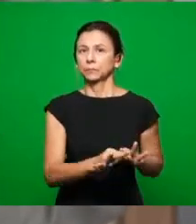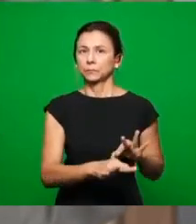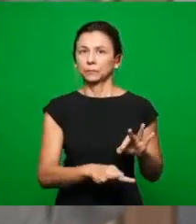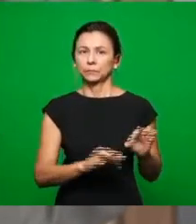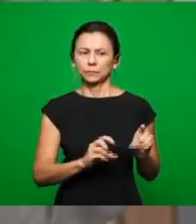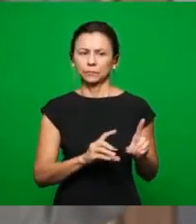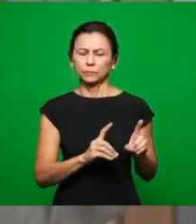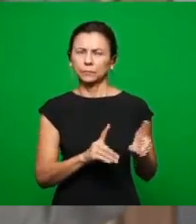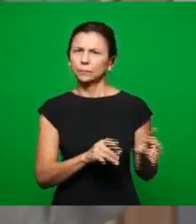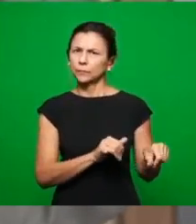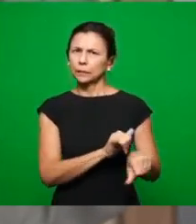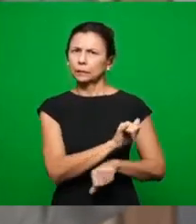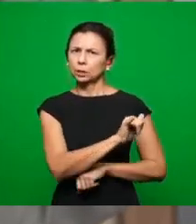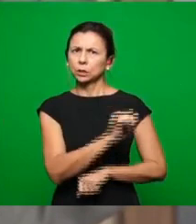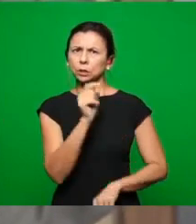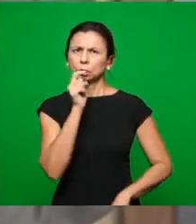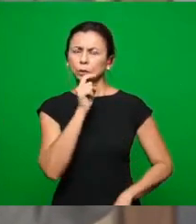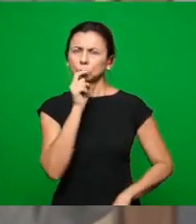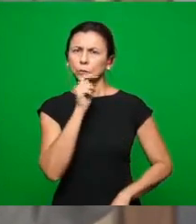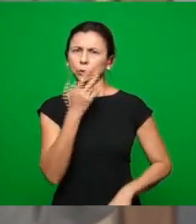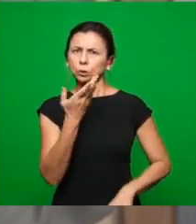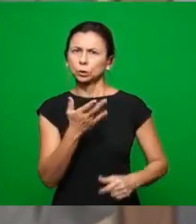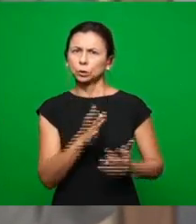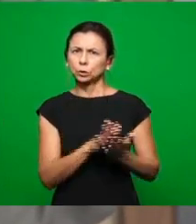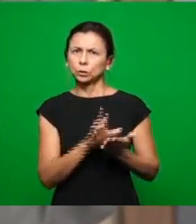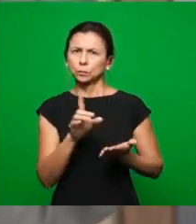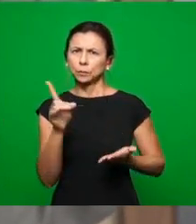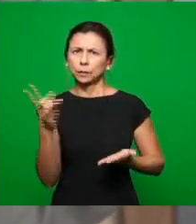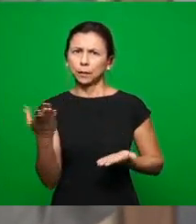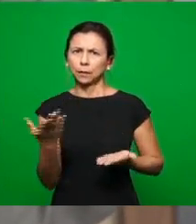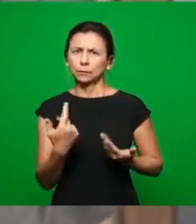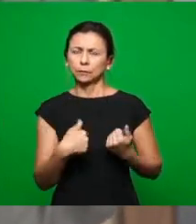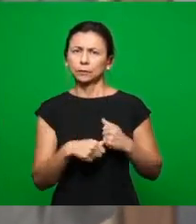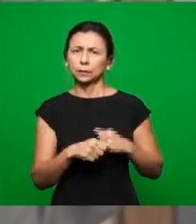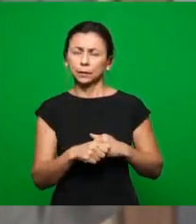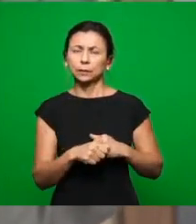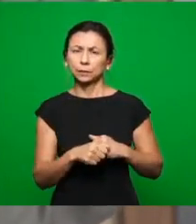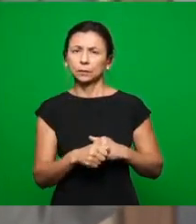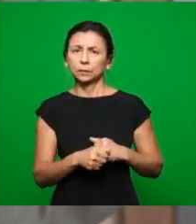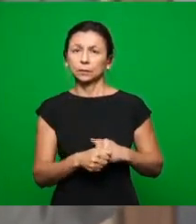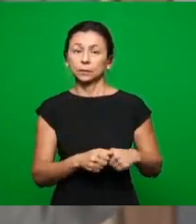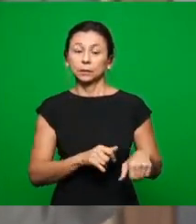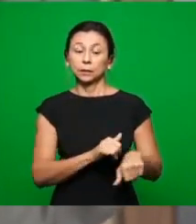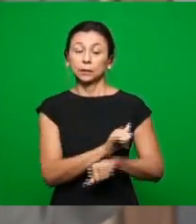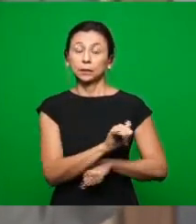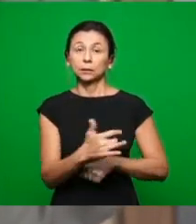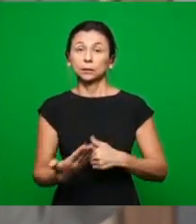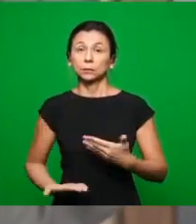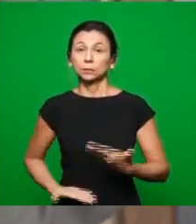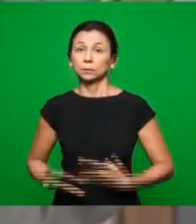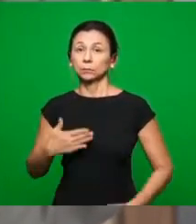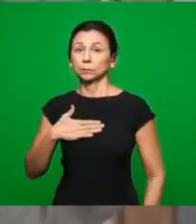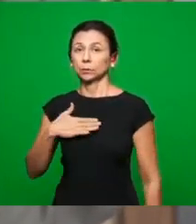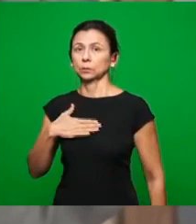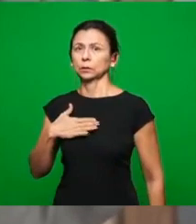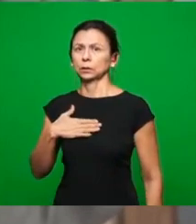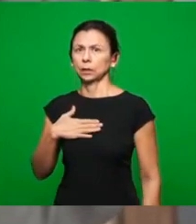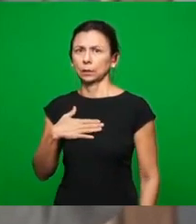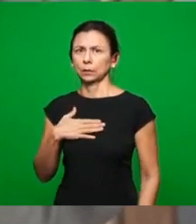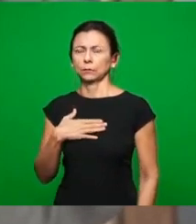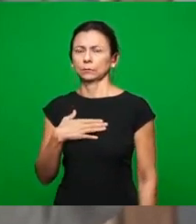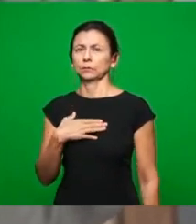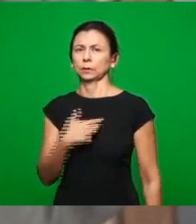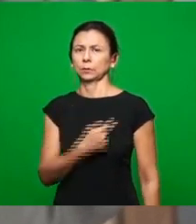teaching regarding the word. So they're teaching and deceiving my servants. So the expression used there in the structure